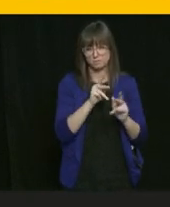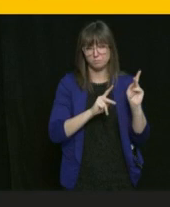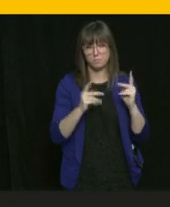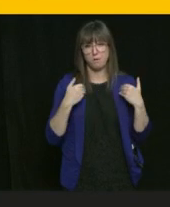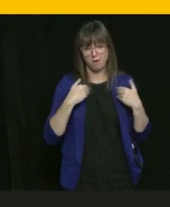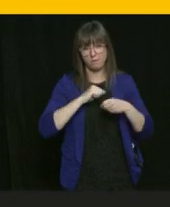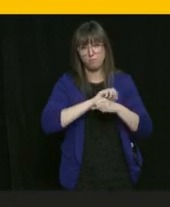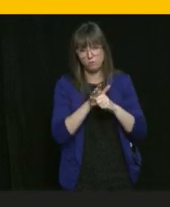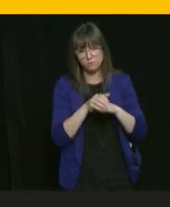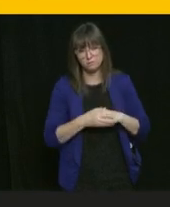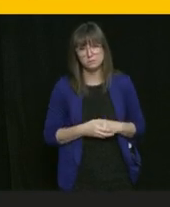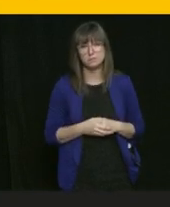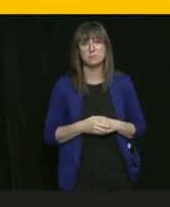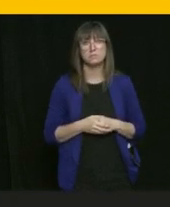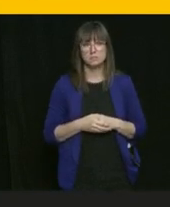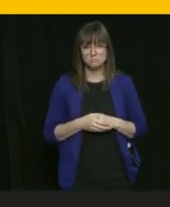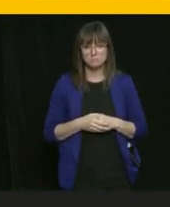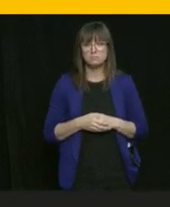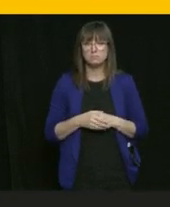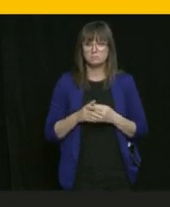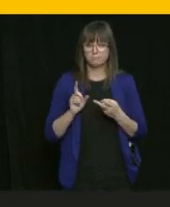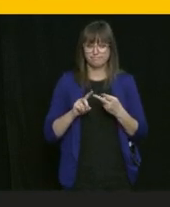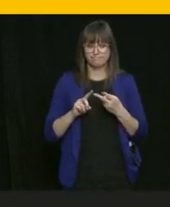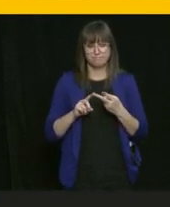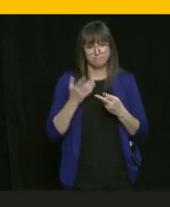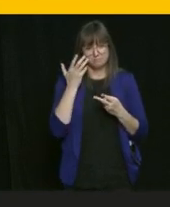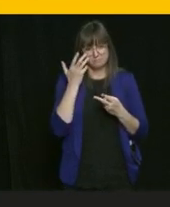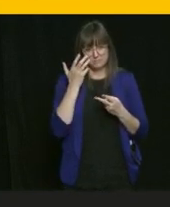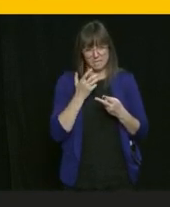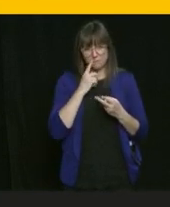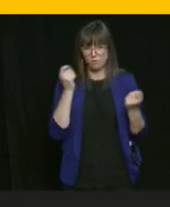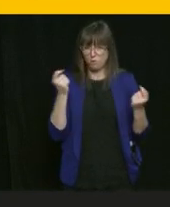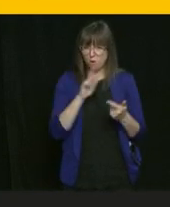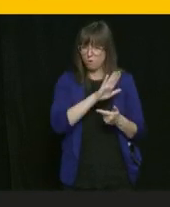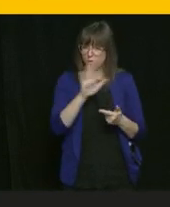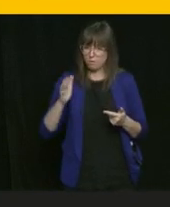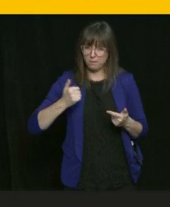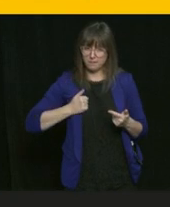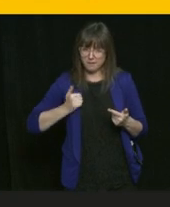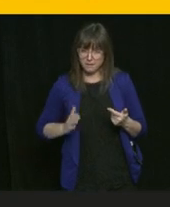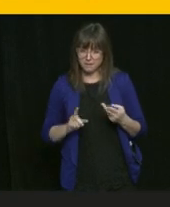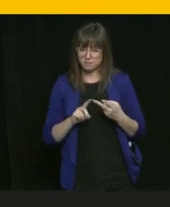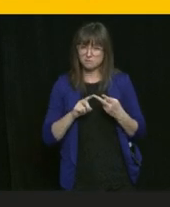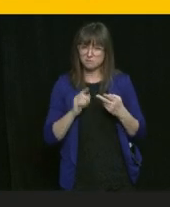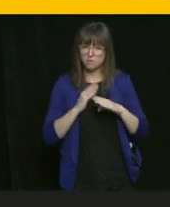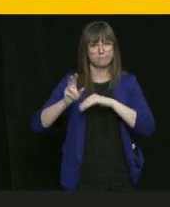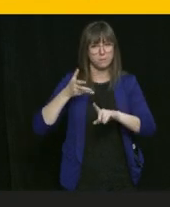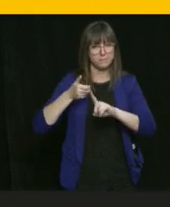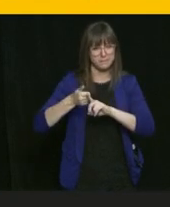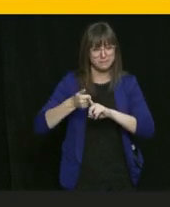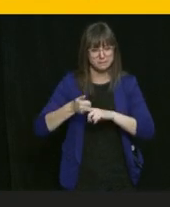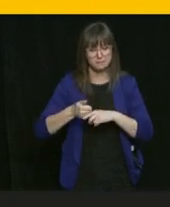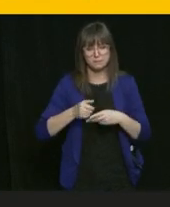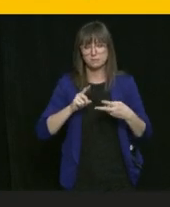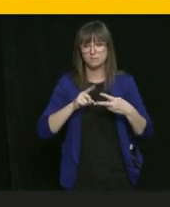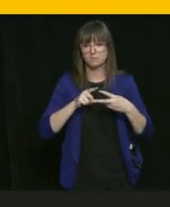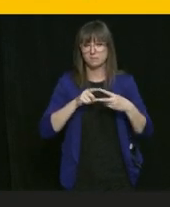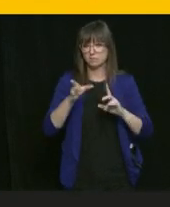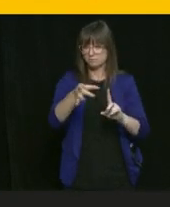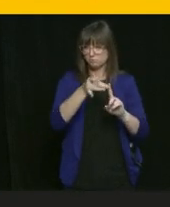of COVID-19 in Canada. And very sadly for all Canadians, we have lost more than 10,000. We have